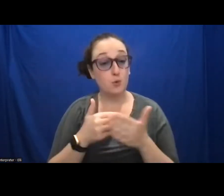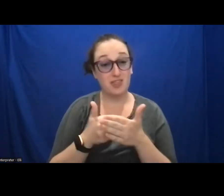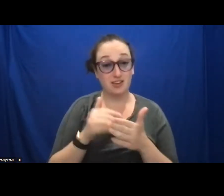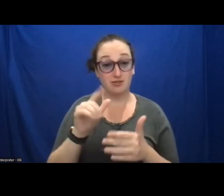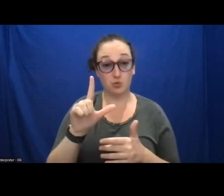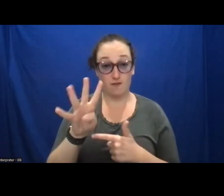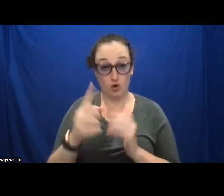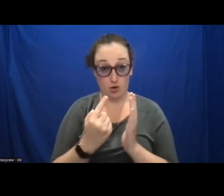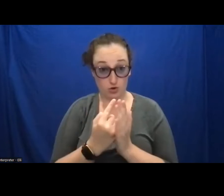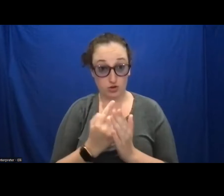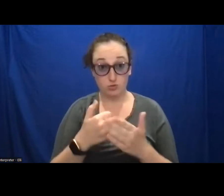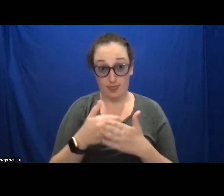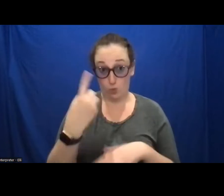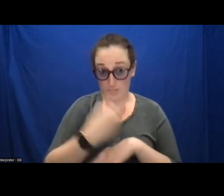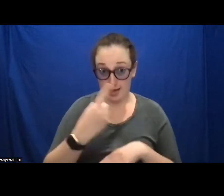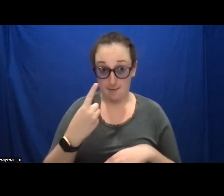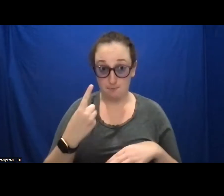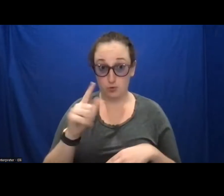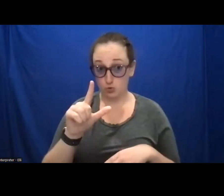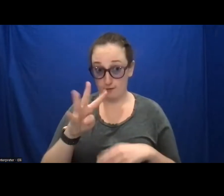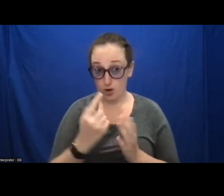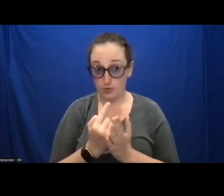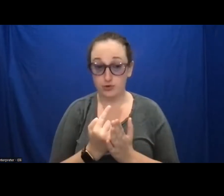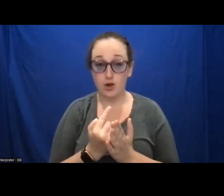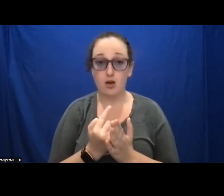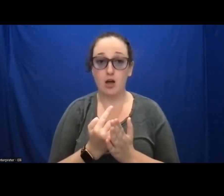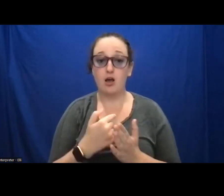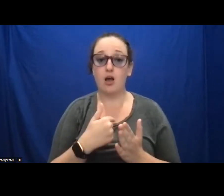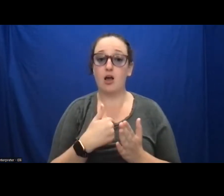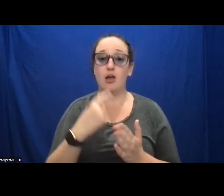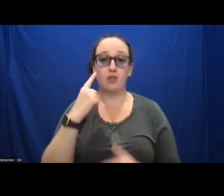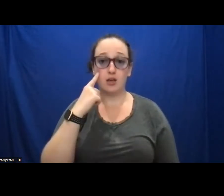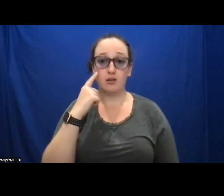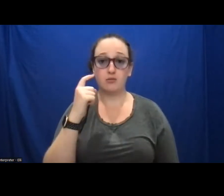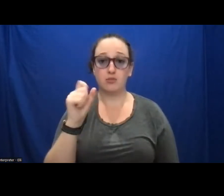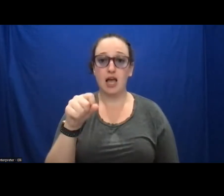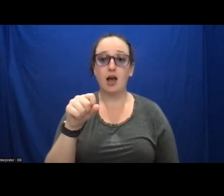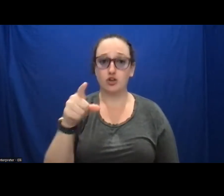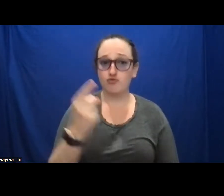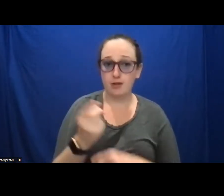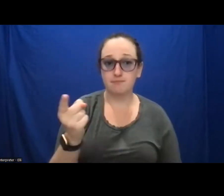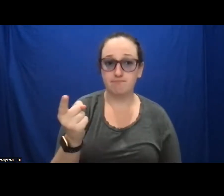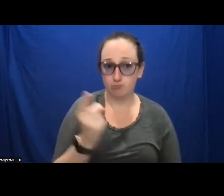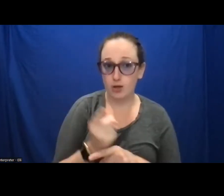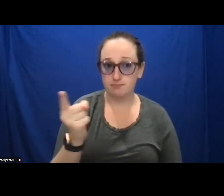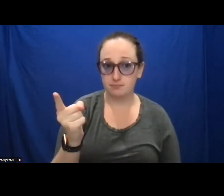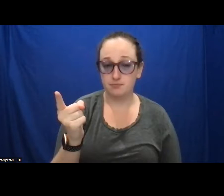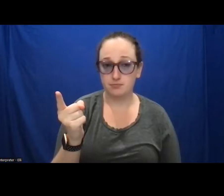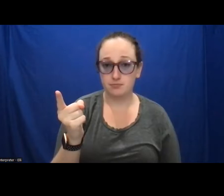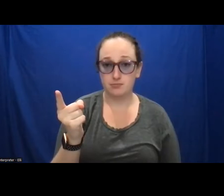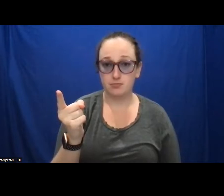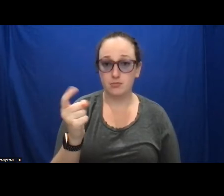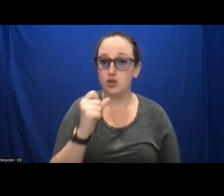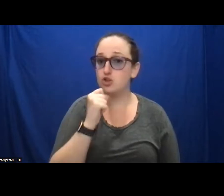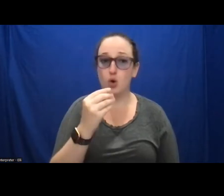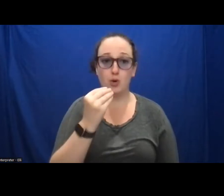hours, I would say those general rules apply. Don't